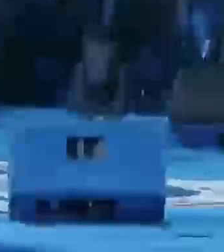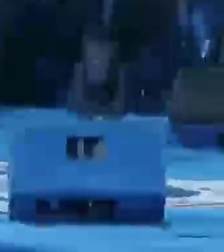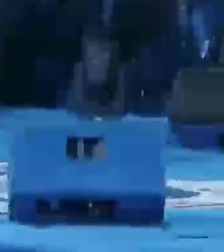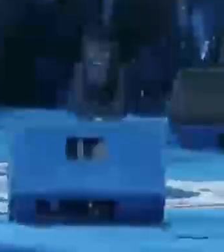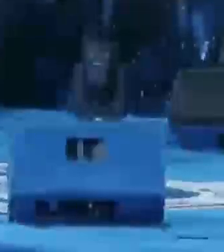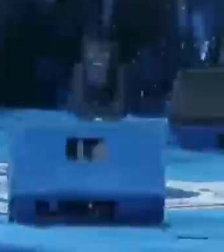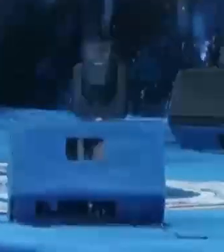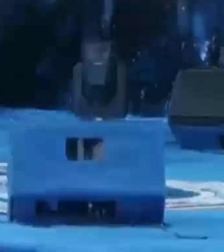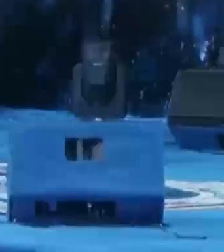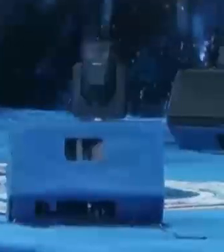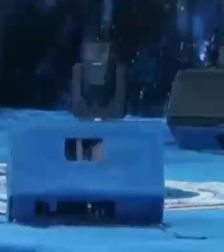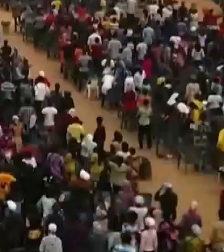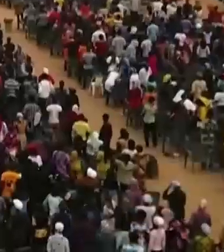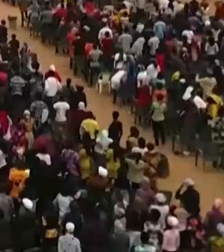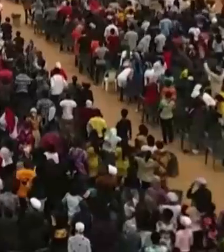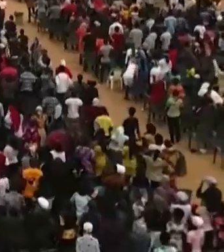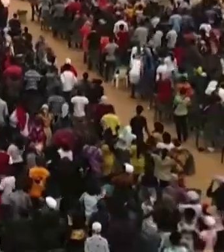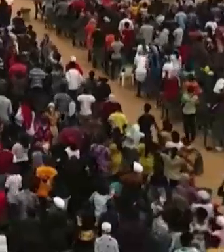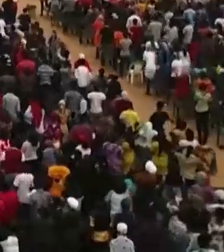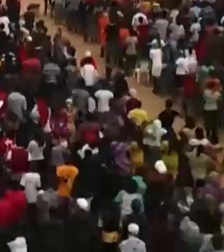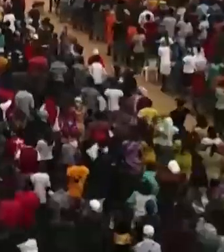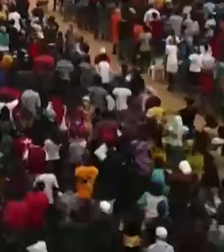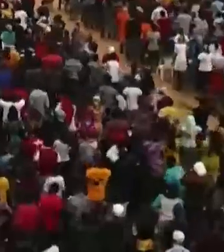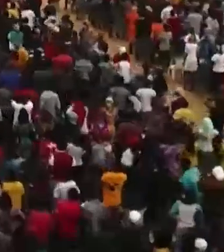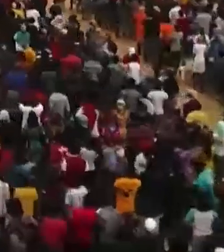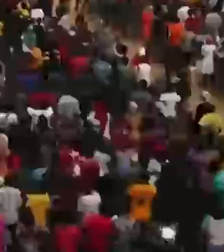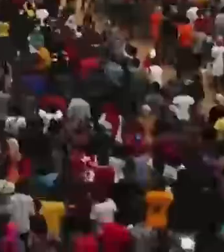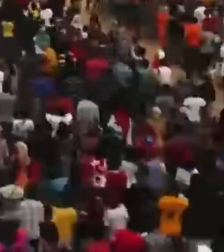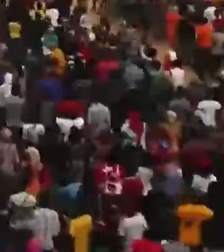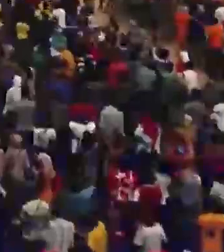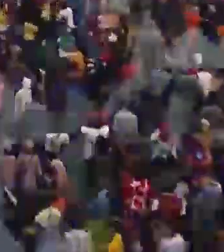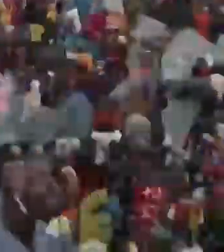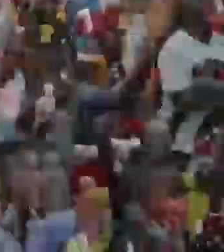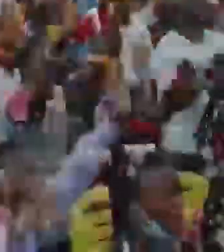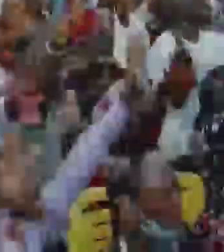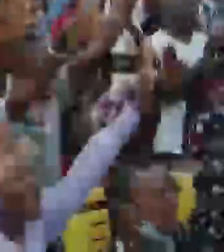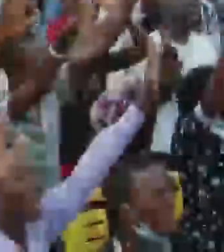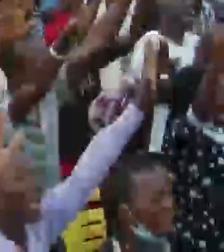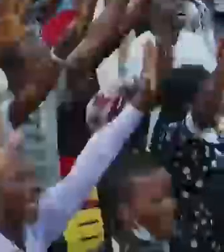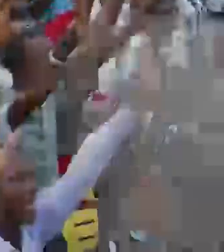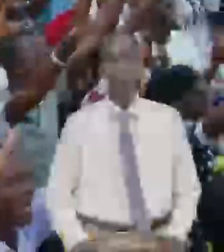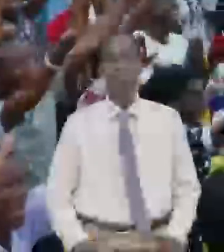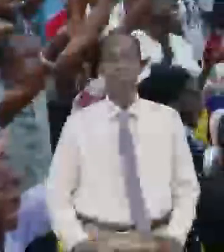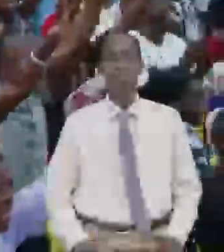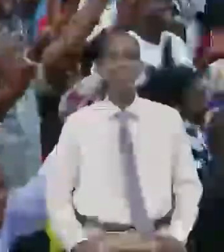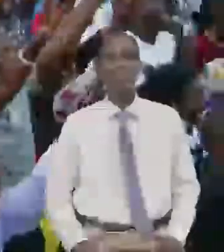Let me tell you, tonight is not about me, it's about you.